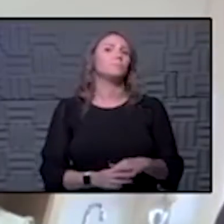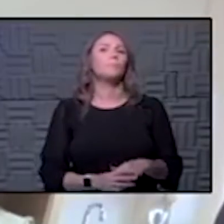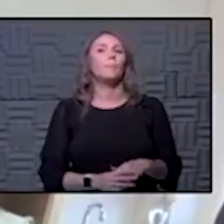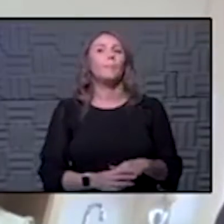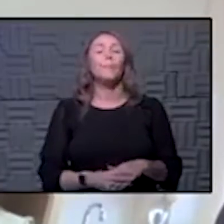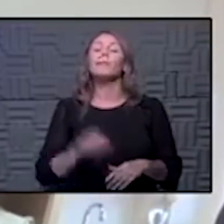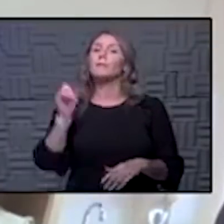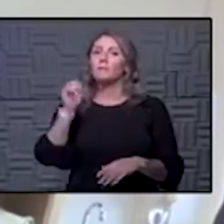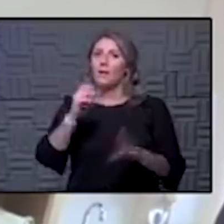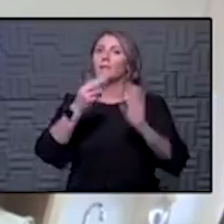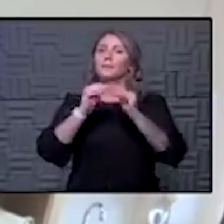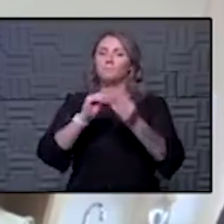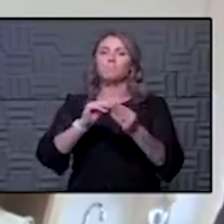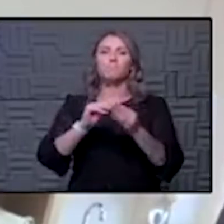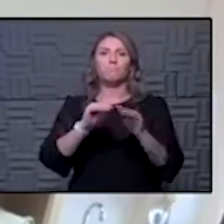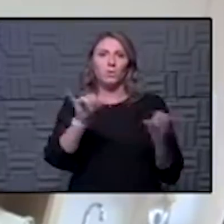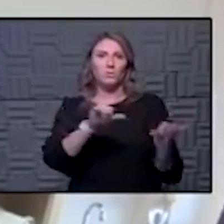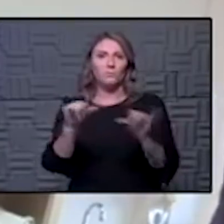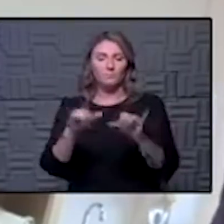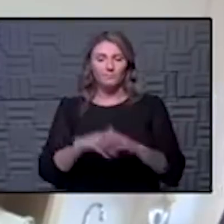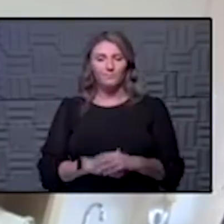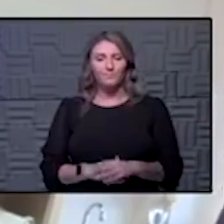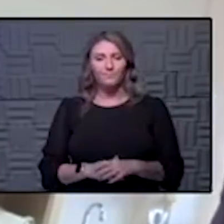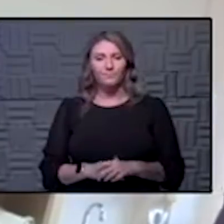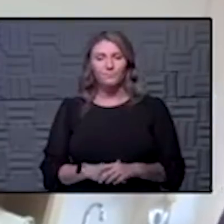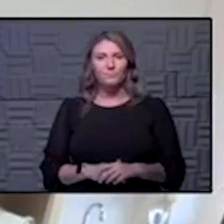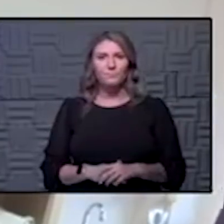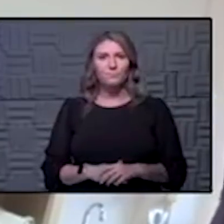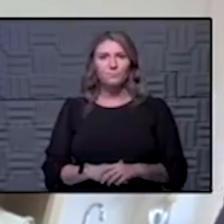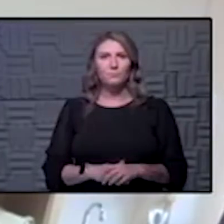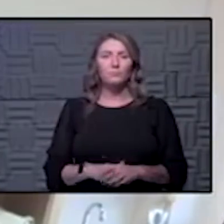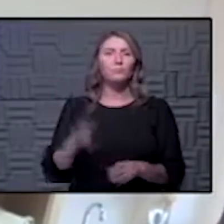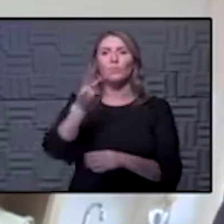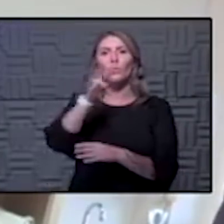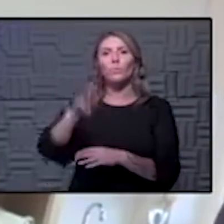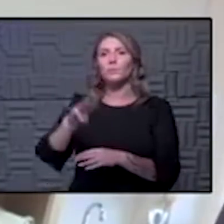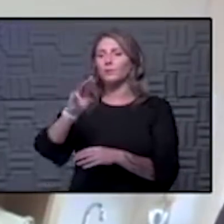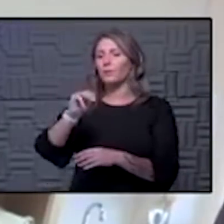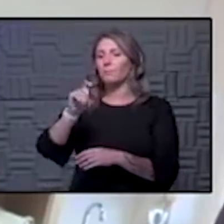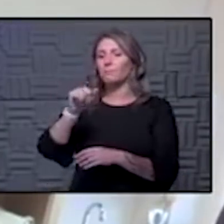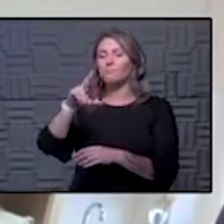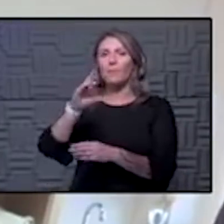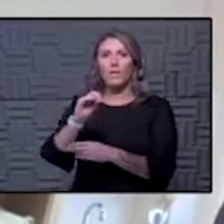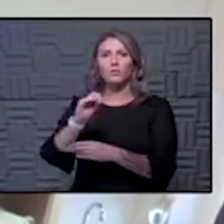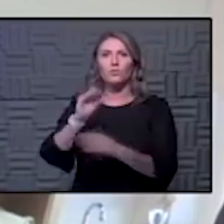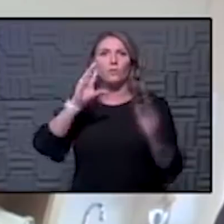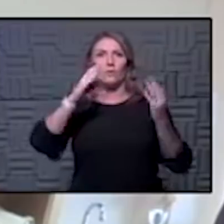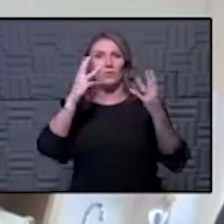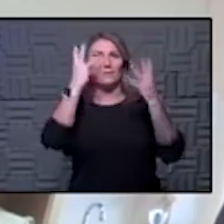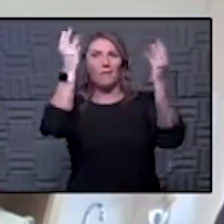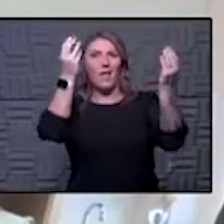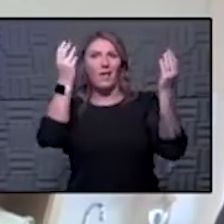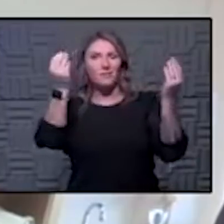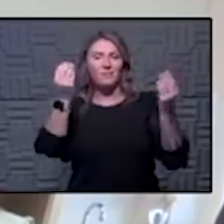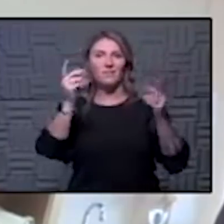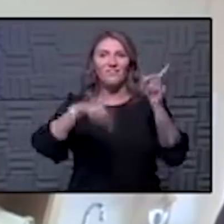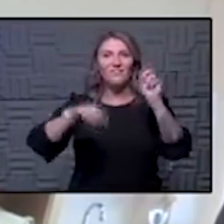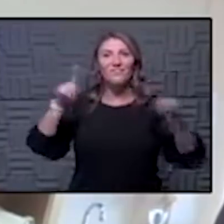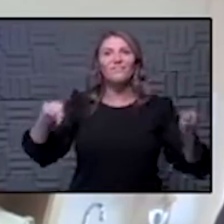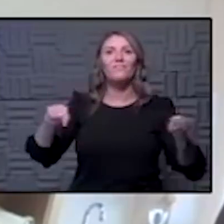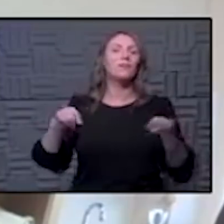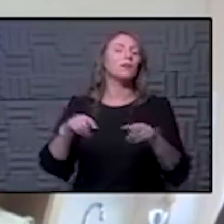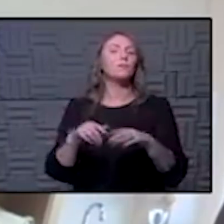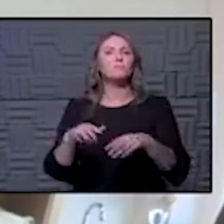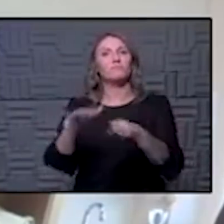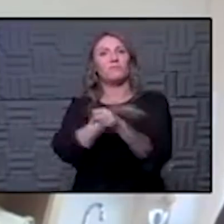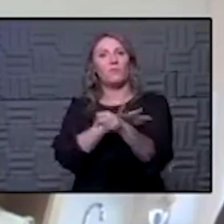real similar. The number of Wichita metro versus outside kind of varies as our hospitals get full, and